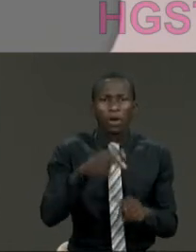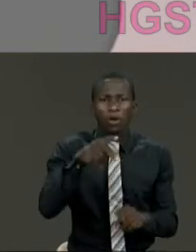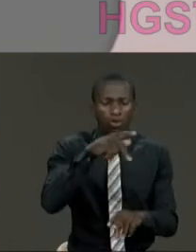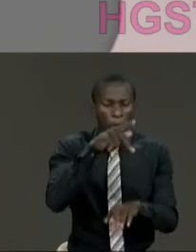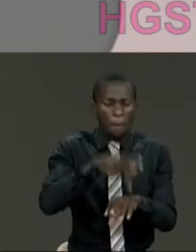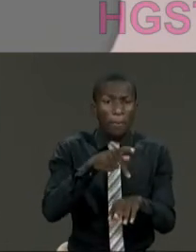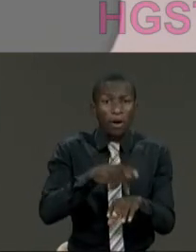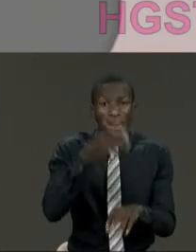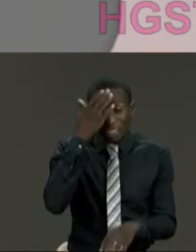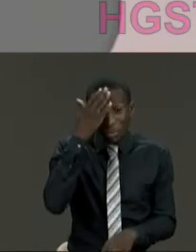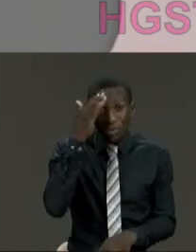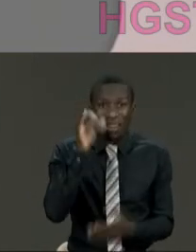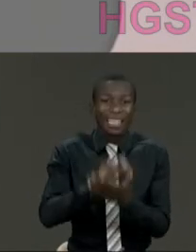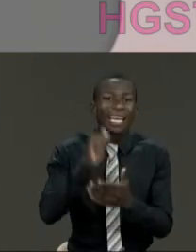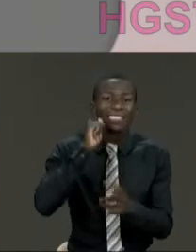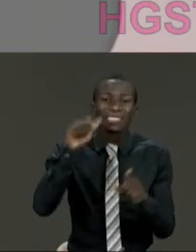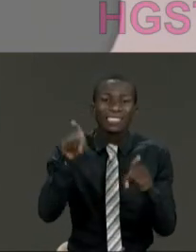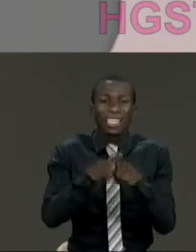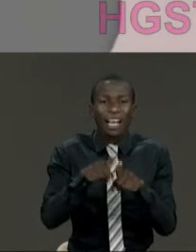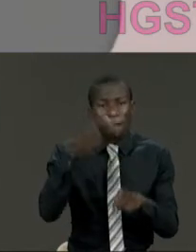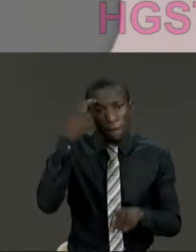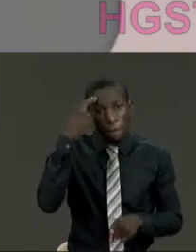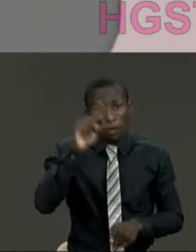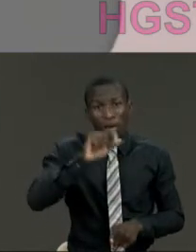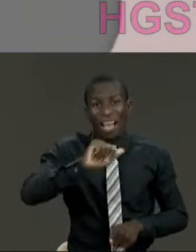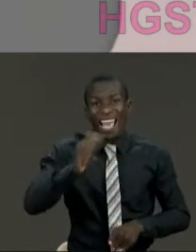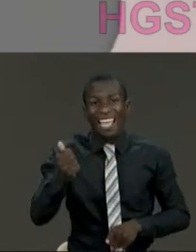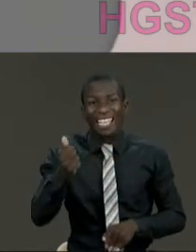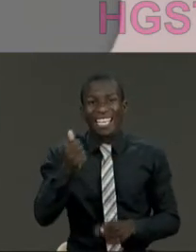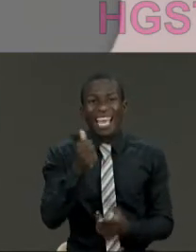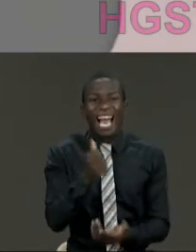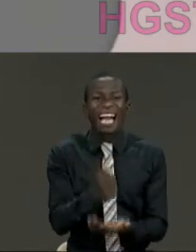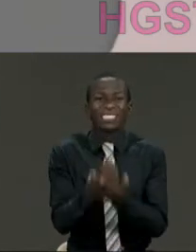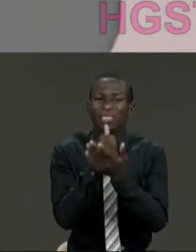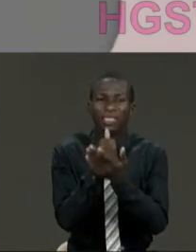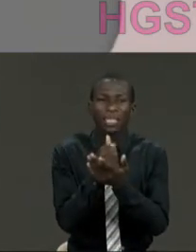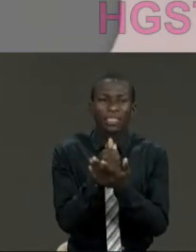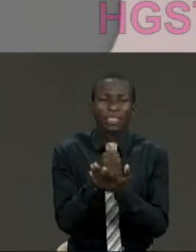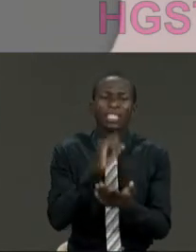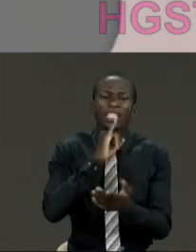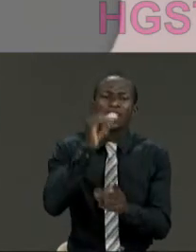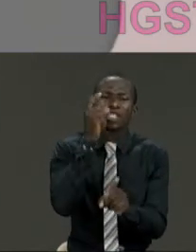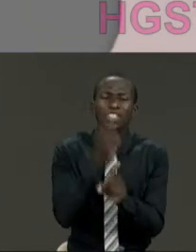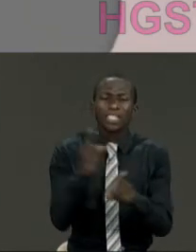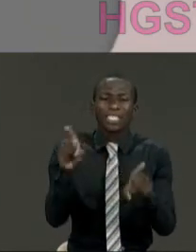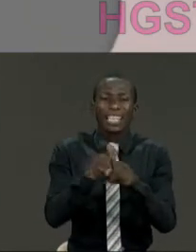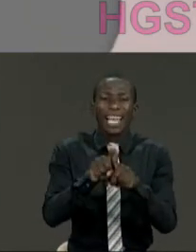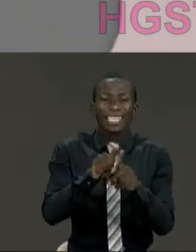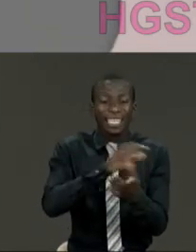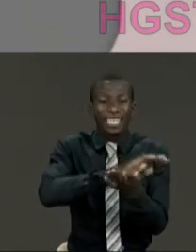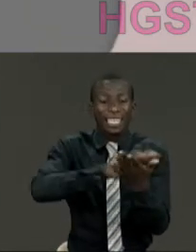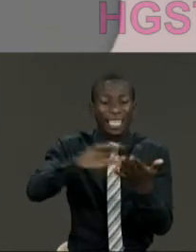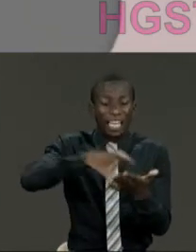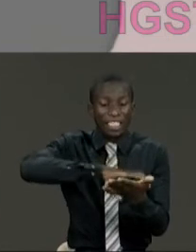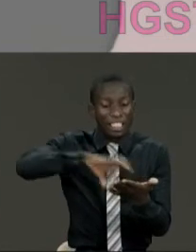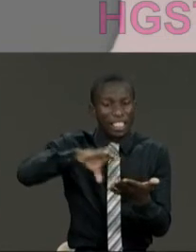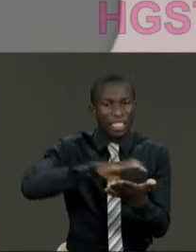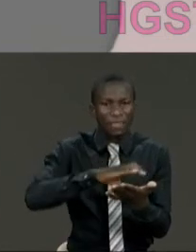sister for any assistant. It's just like a blank check. Any assistant that he might